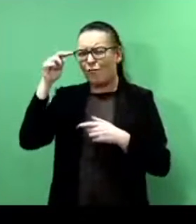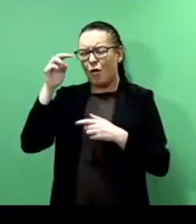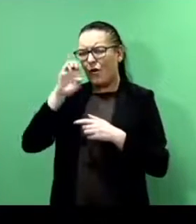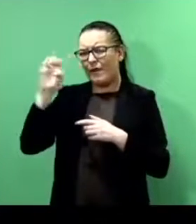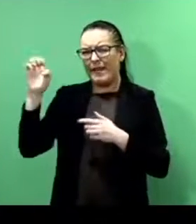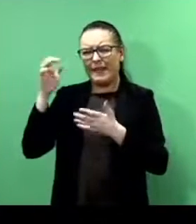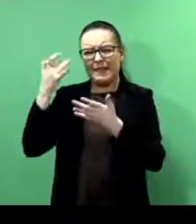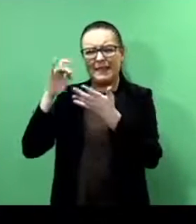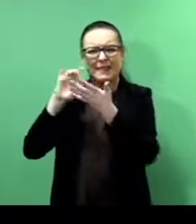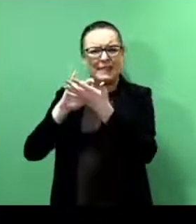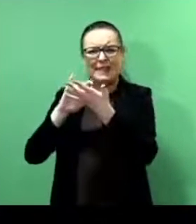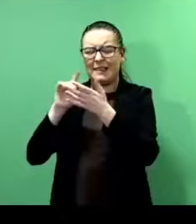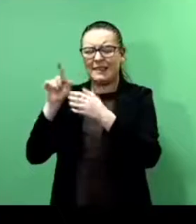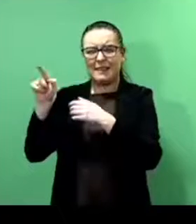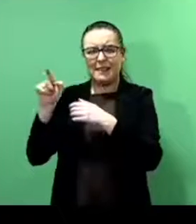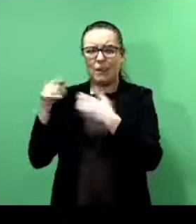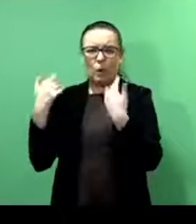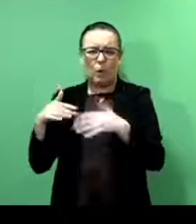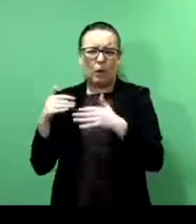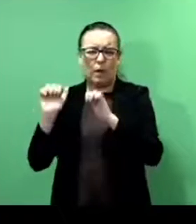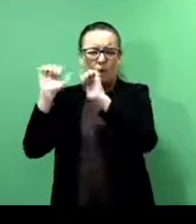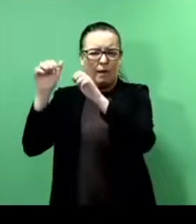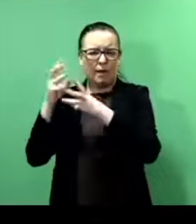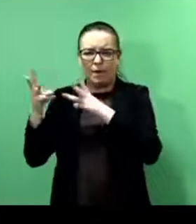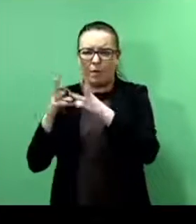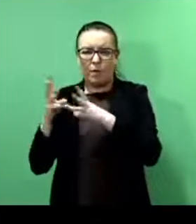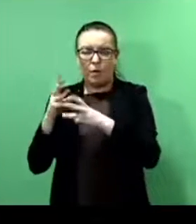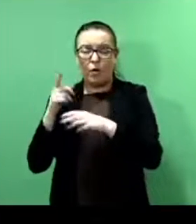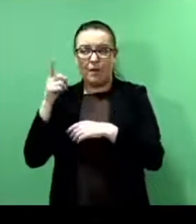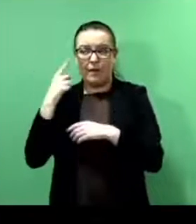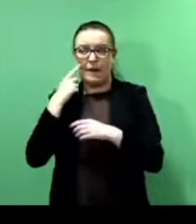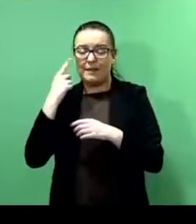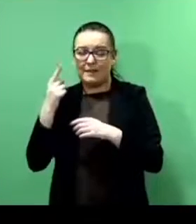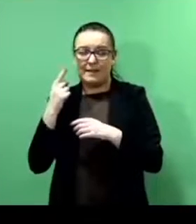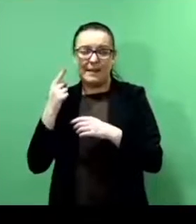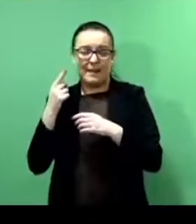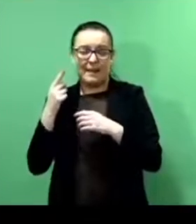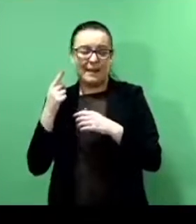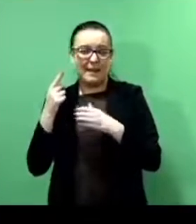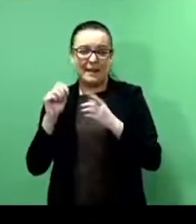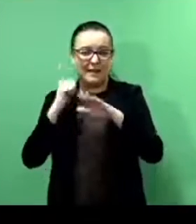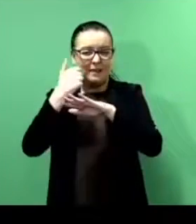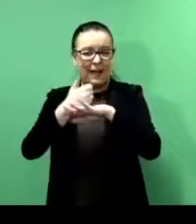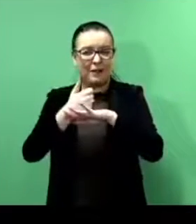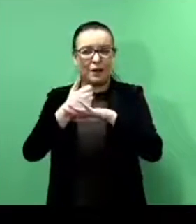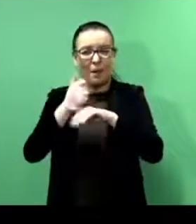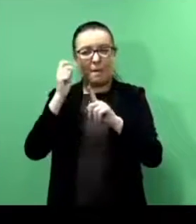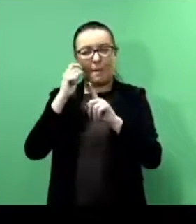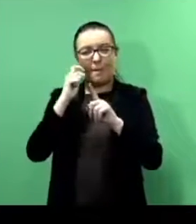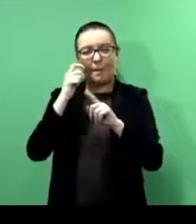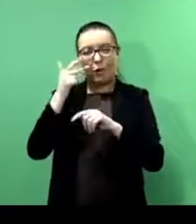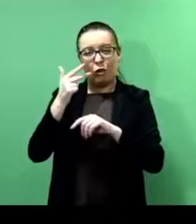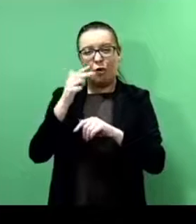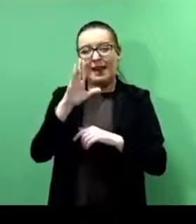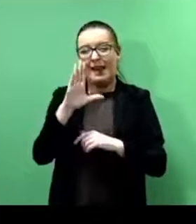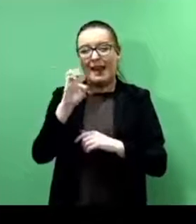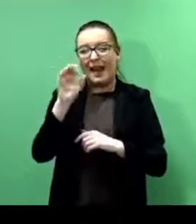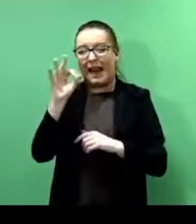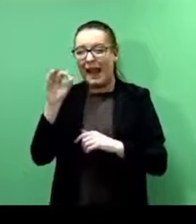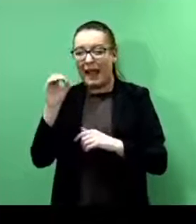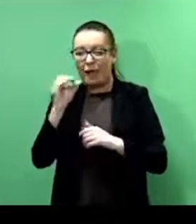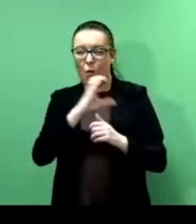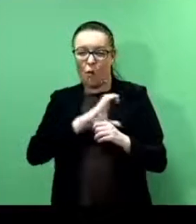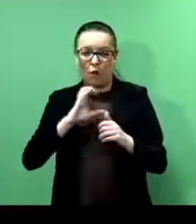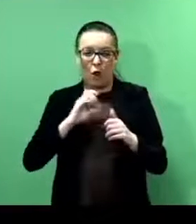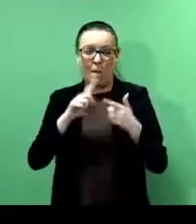They have not been found wanting when they see that this is what the need is. We've set up successfully now 3 Lego clubs, we have dancing clubs, we